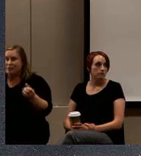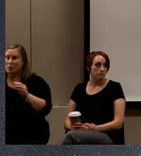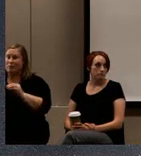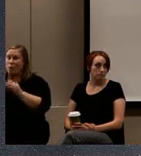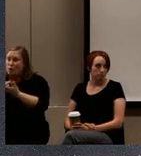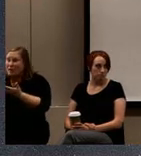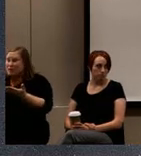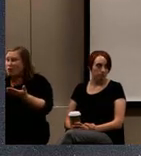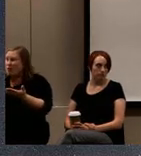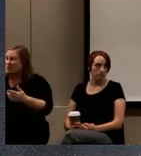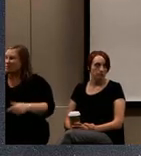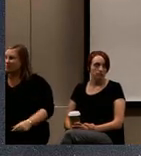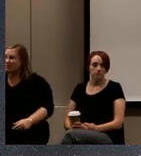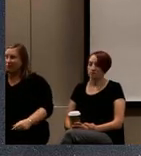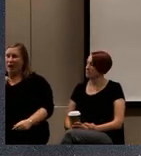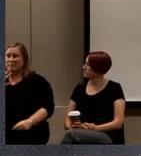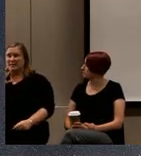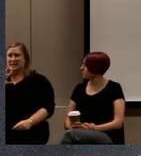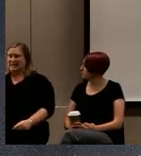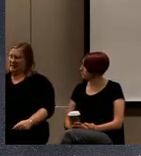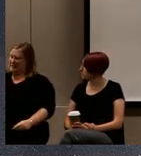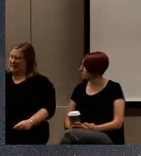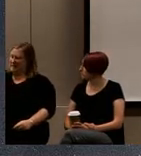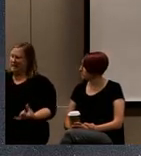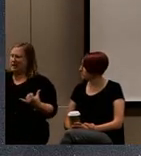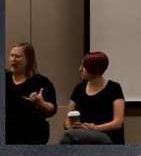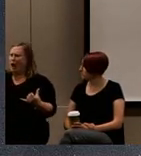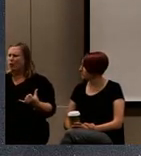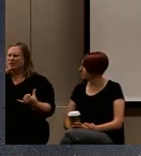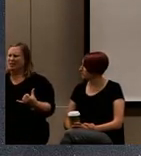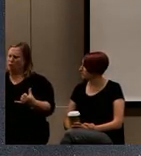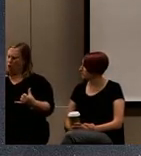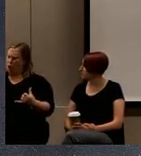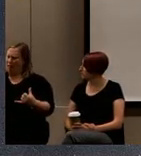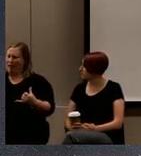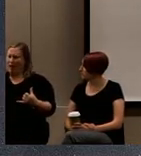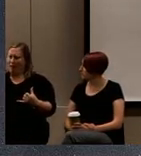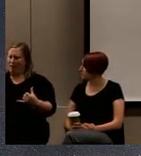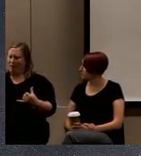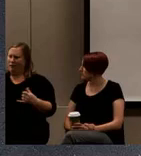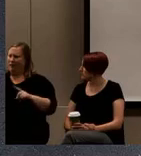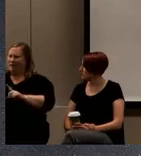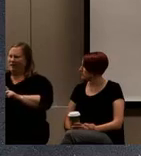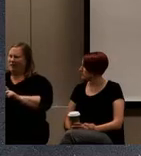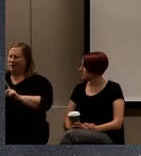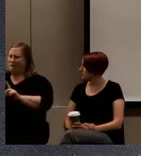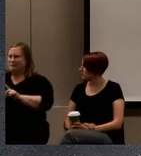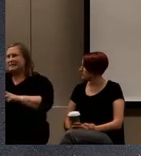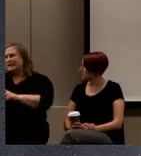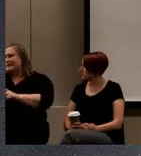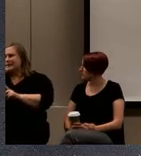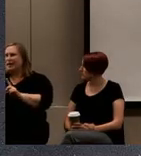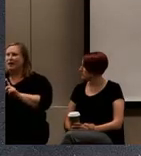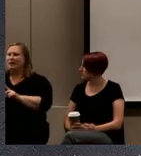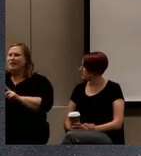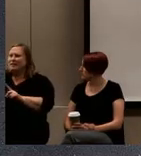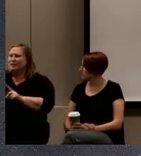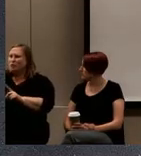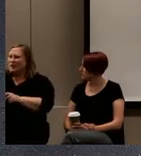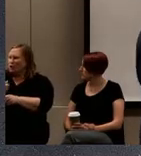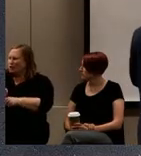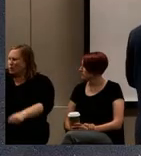being 60 in today's world doesn't look the same as being 60 did, you know, even 15, 20 years ago.